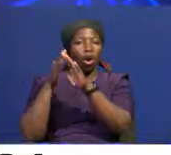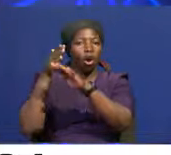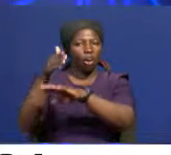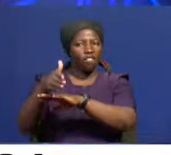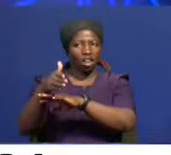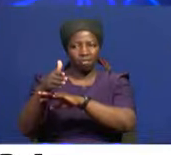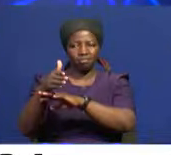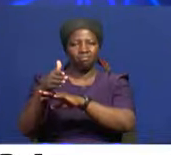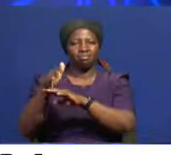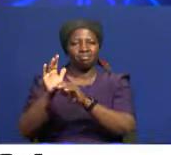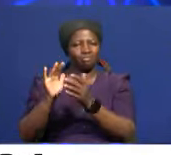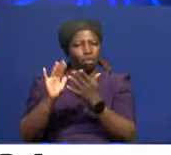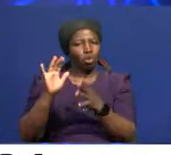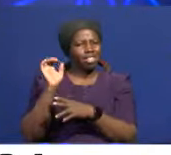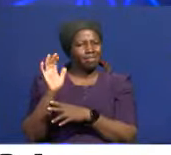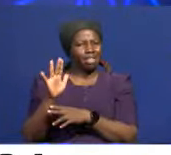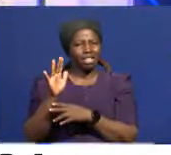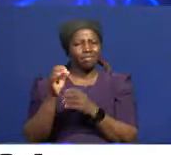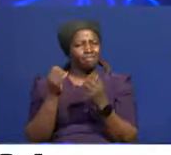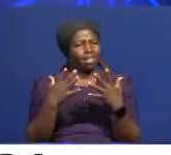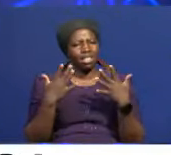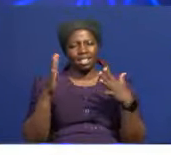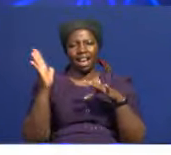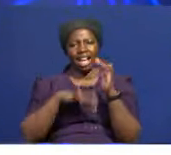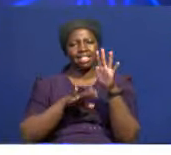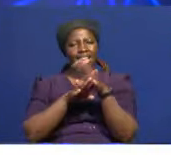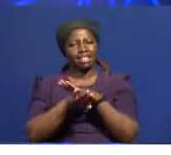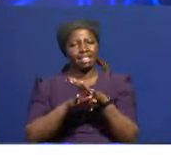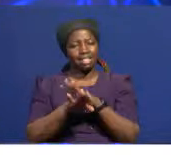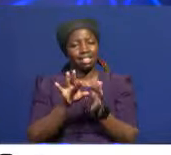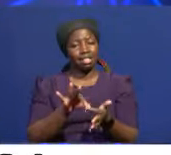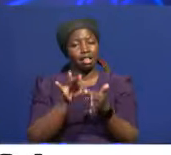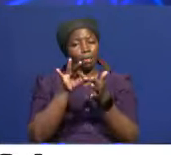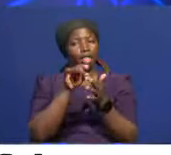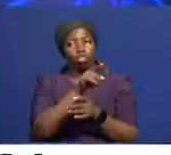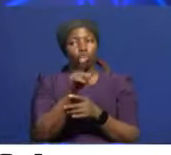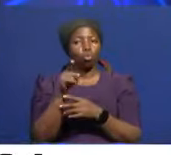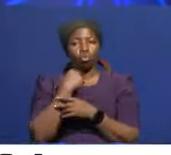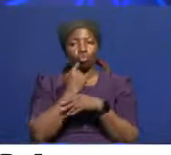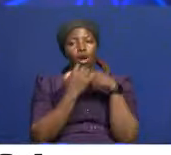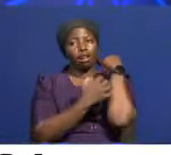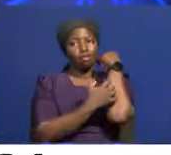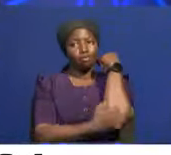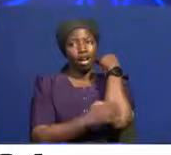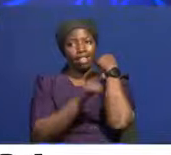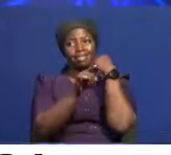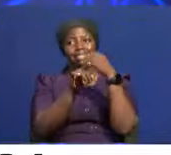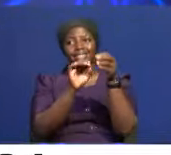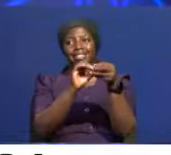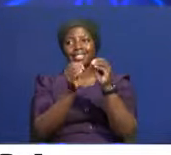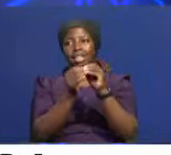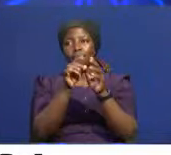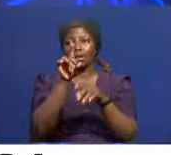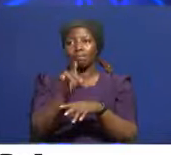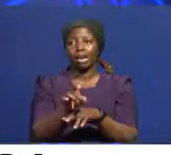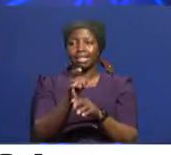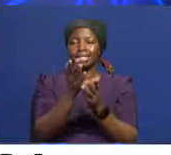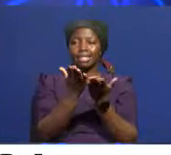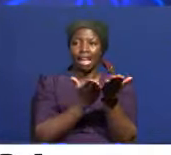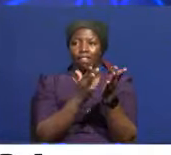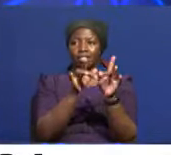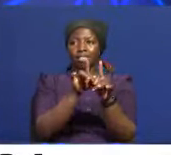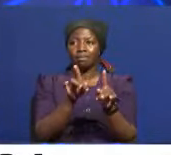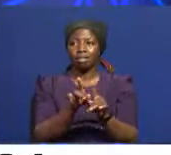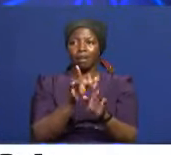most, especially those who are vulnerable. These statistics must serve as an